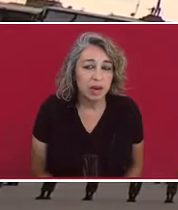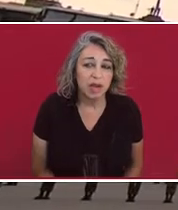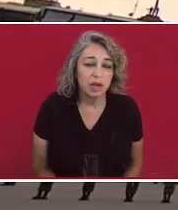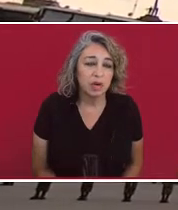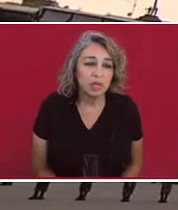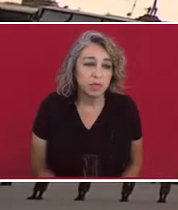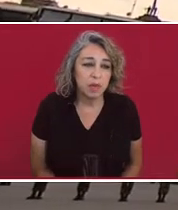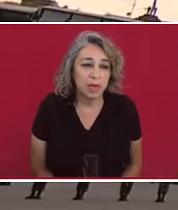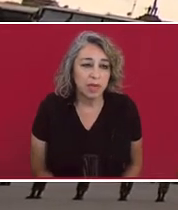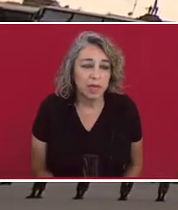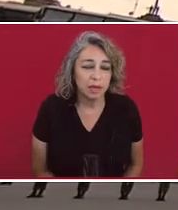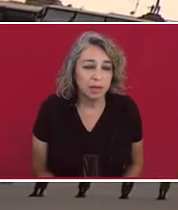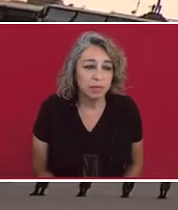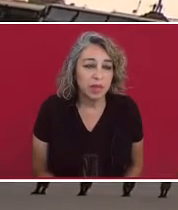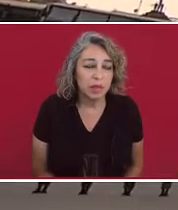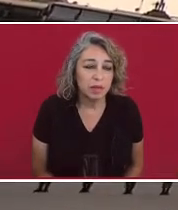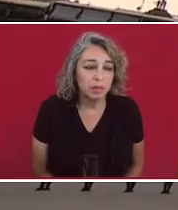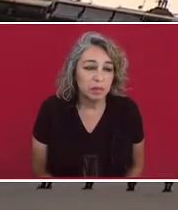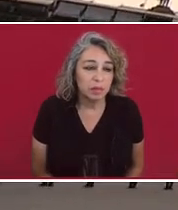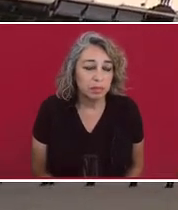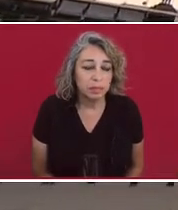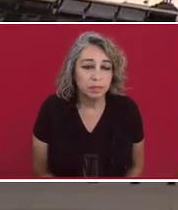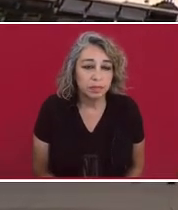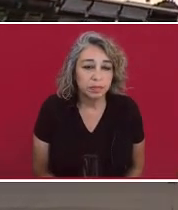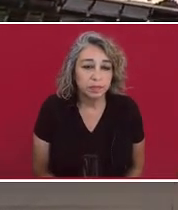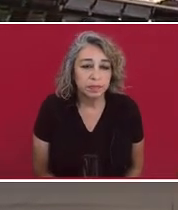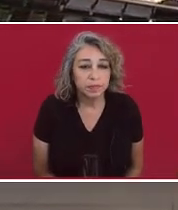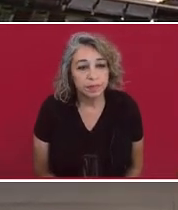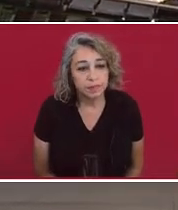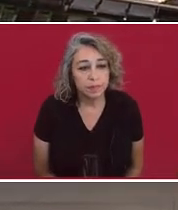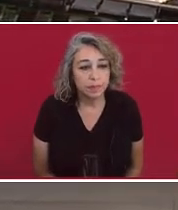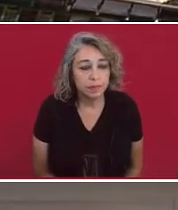are corresponding.